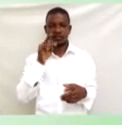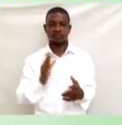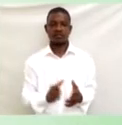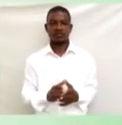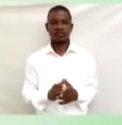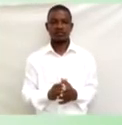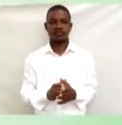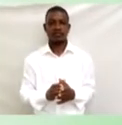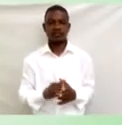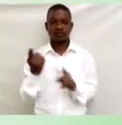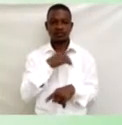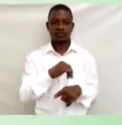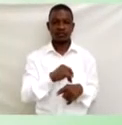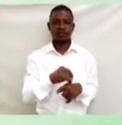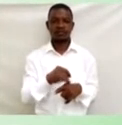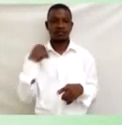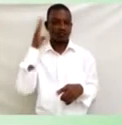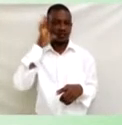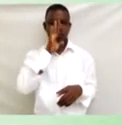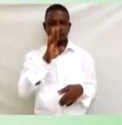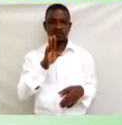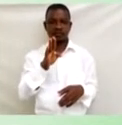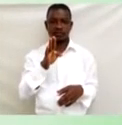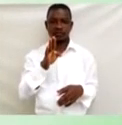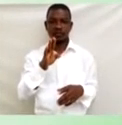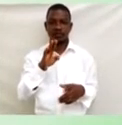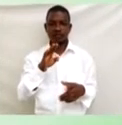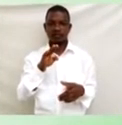the unlikely condition.